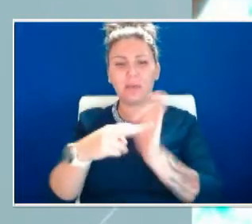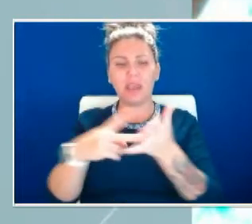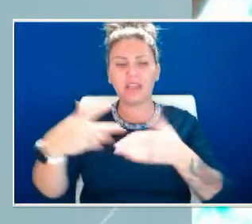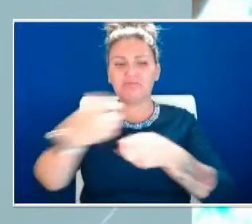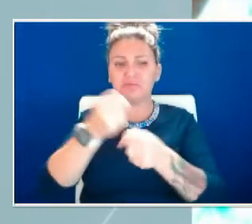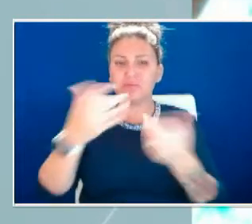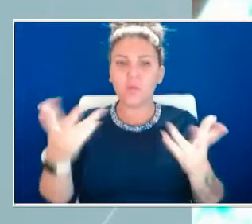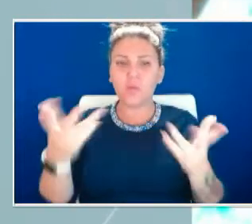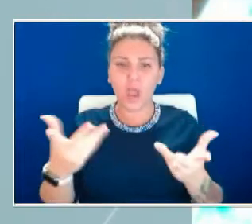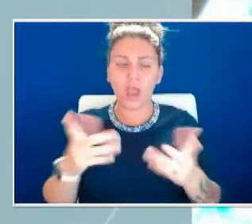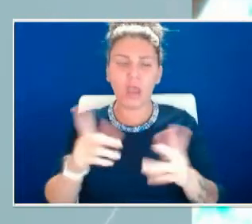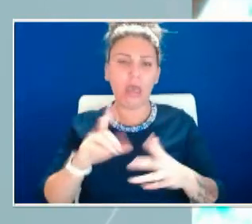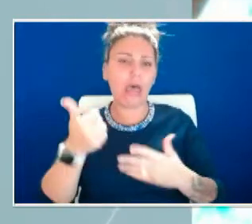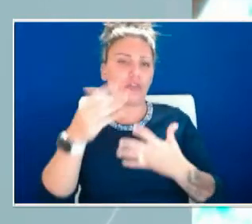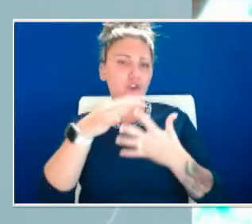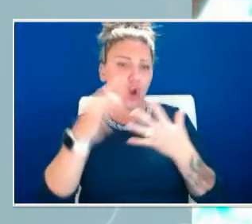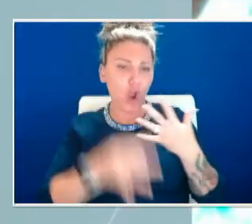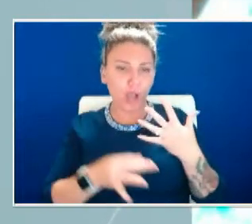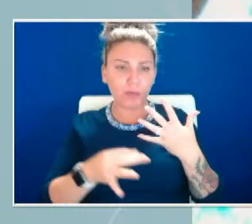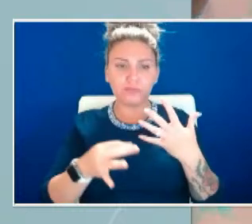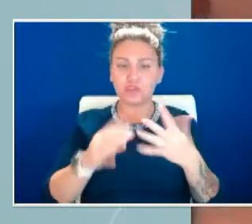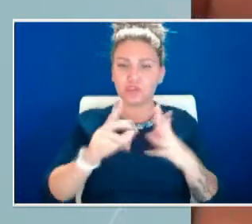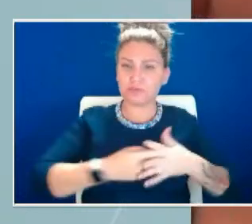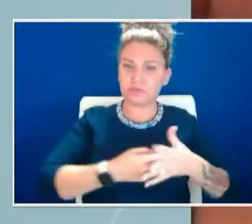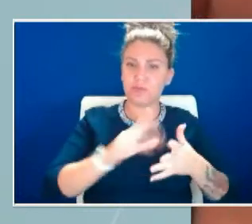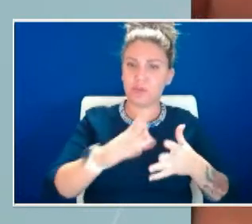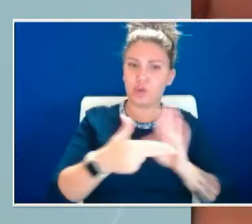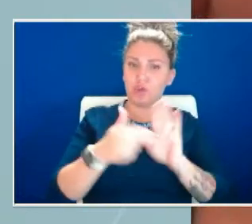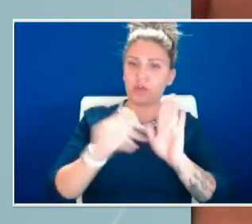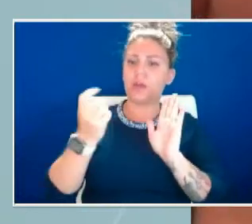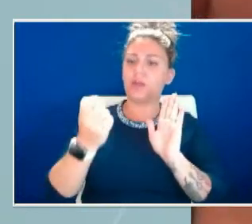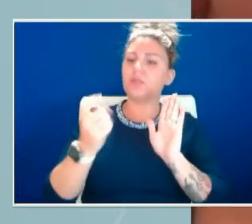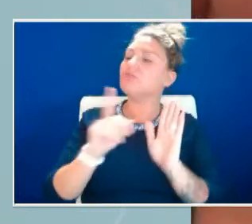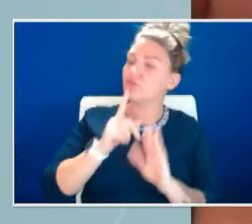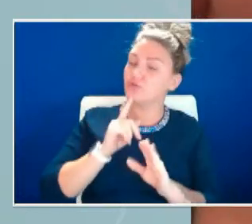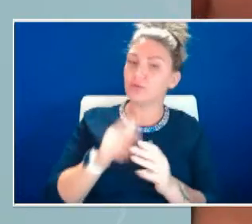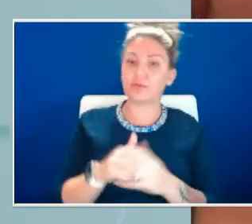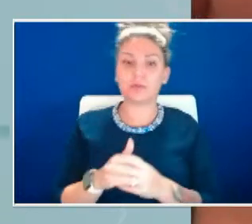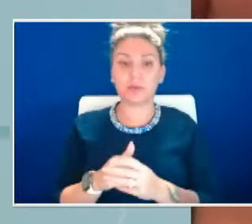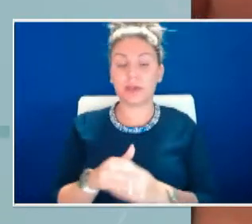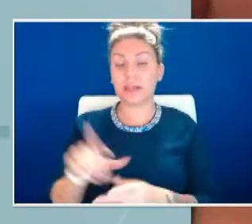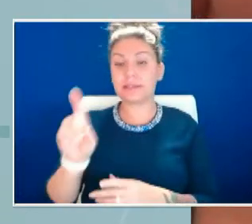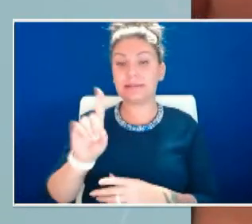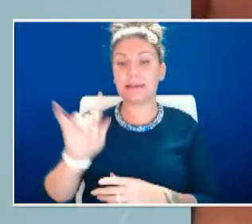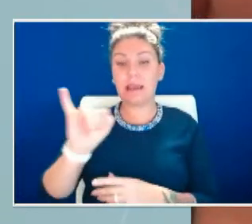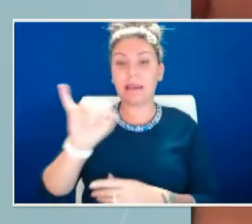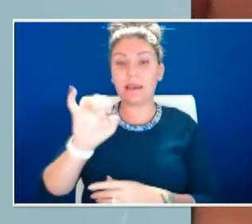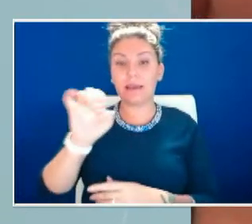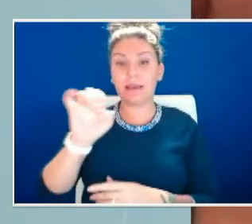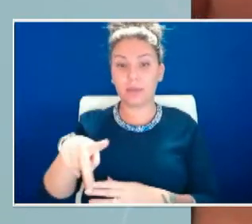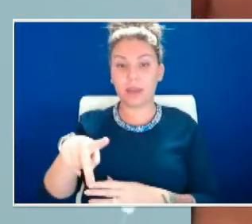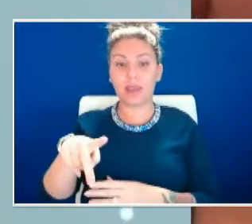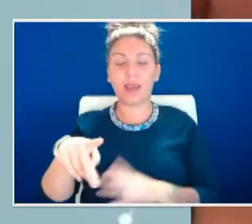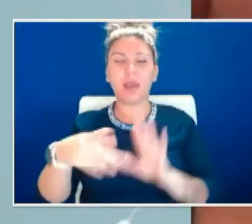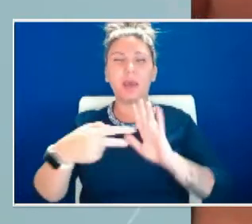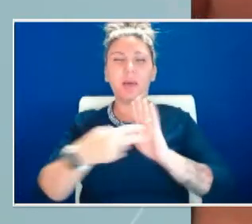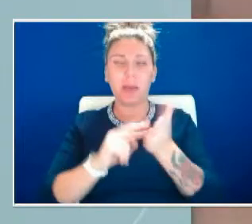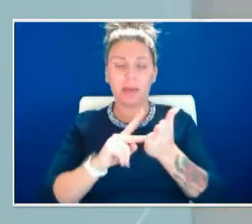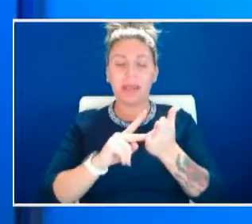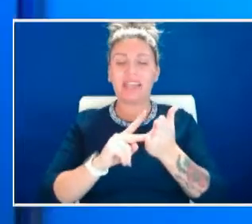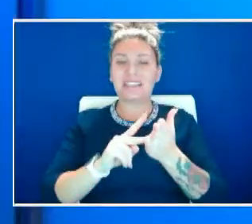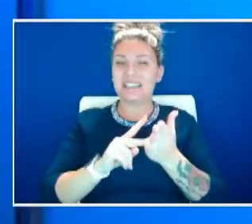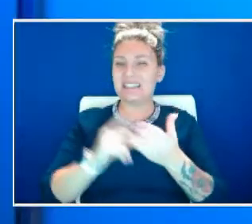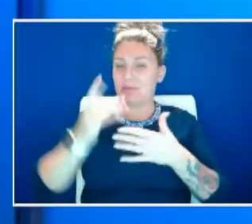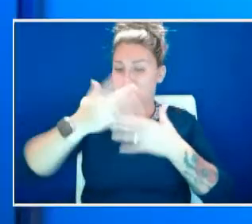other options that women are given at the beginning of their diagnosis. Sure. So a DIEP stands for the blood vessels that supply